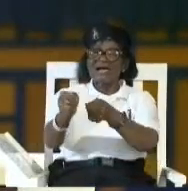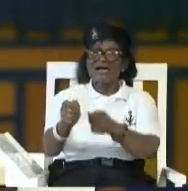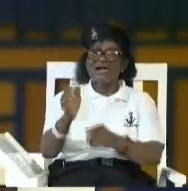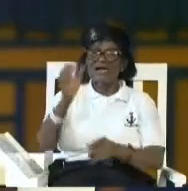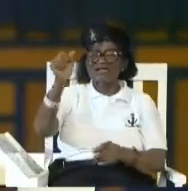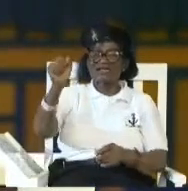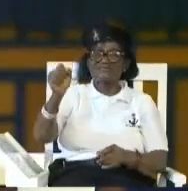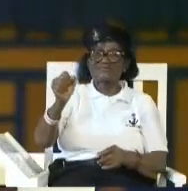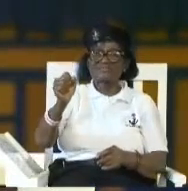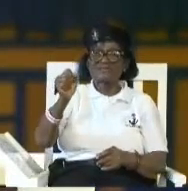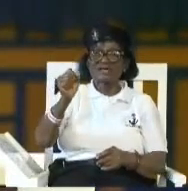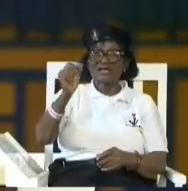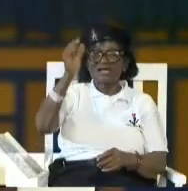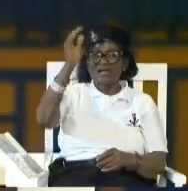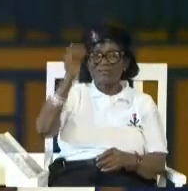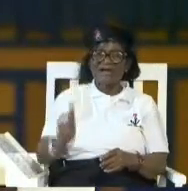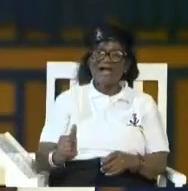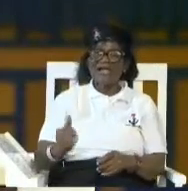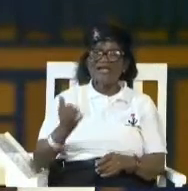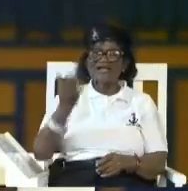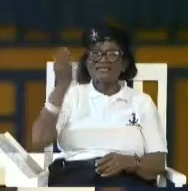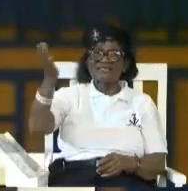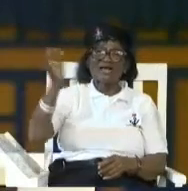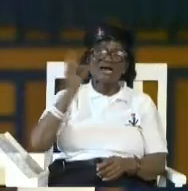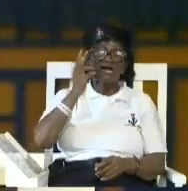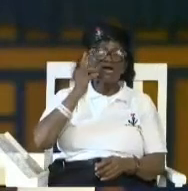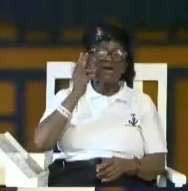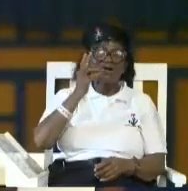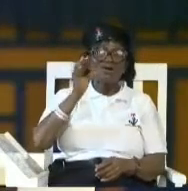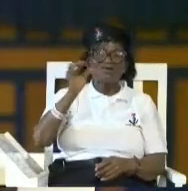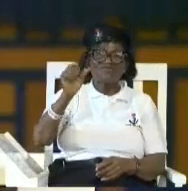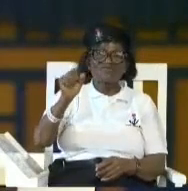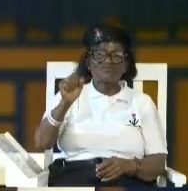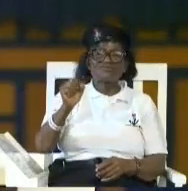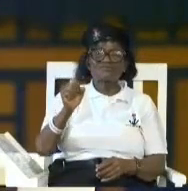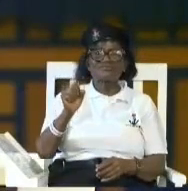by their fruits.